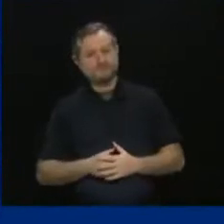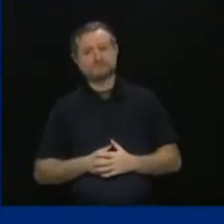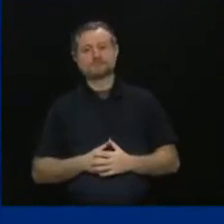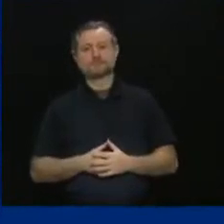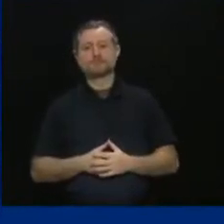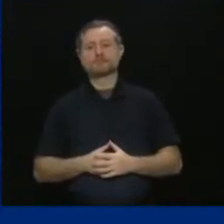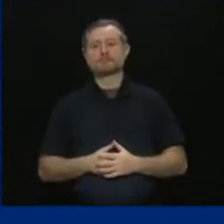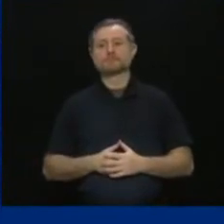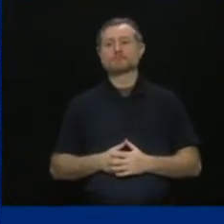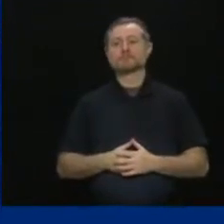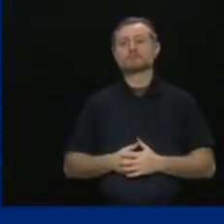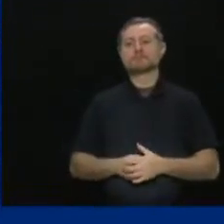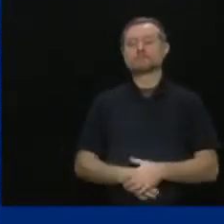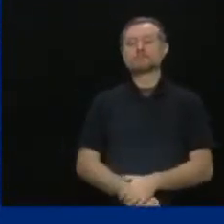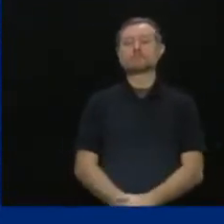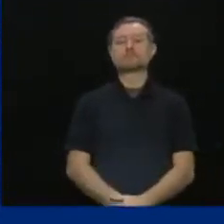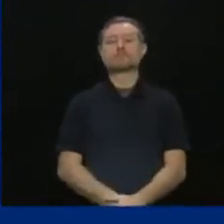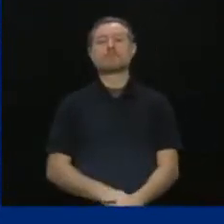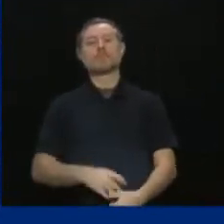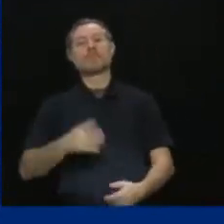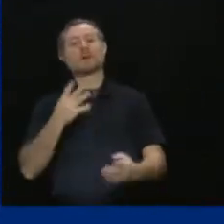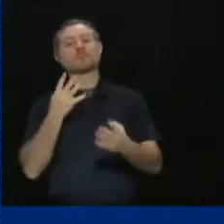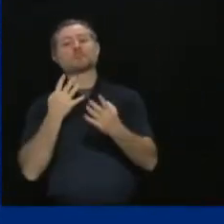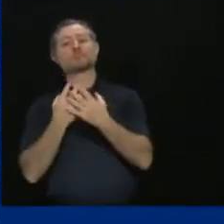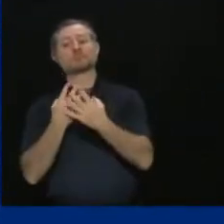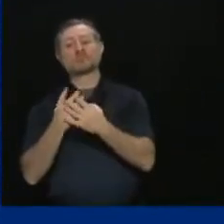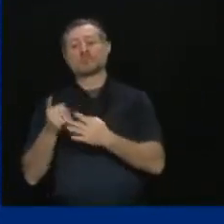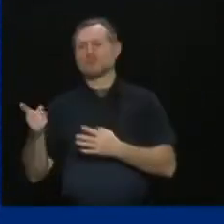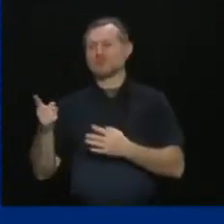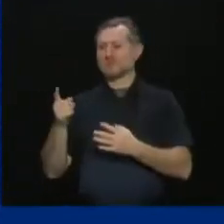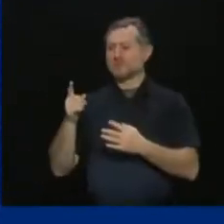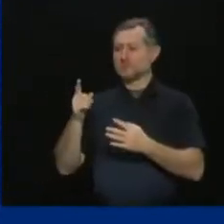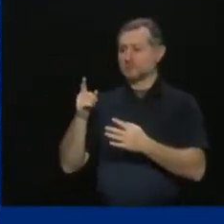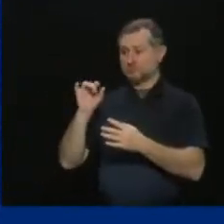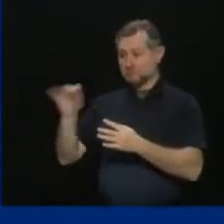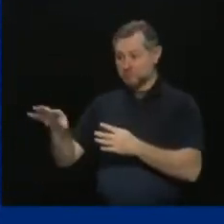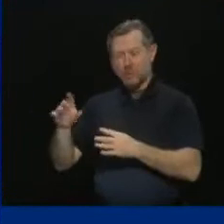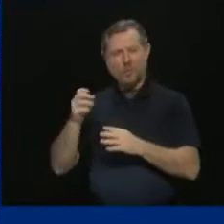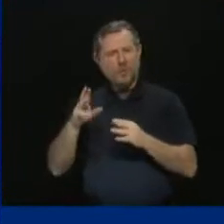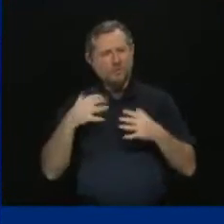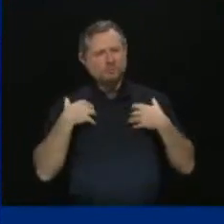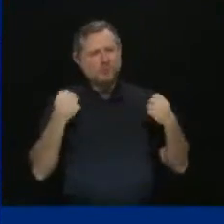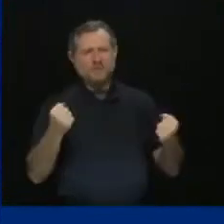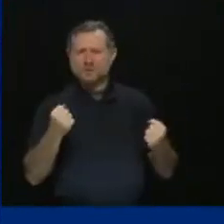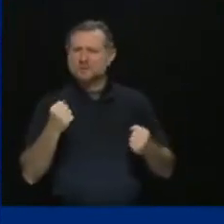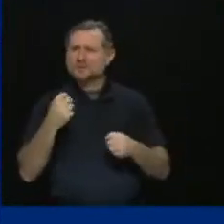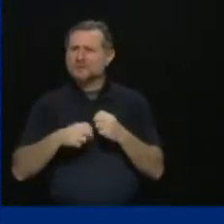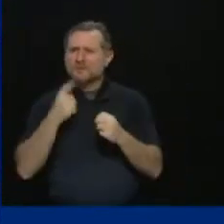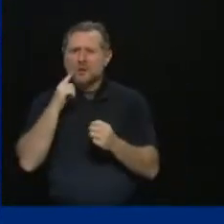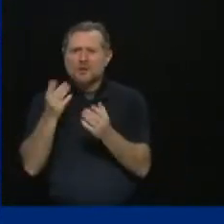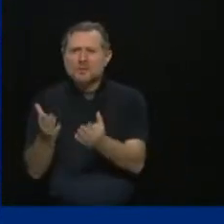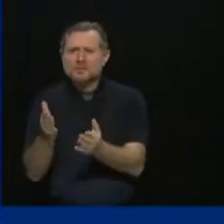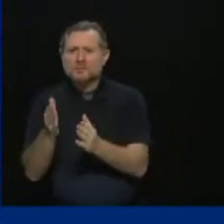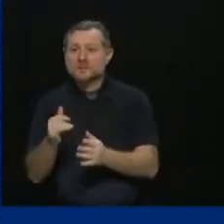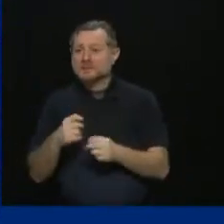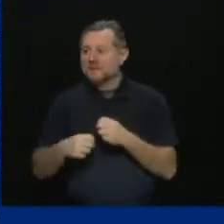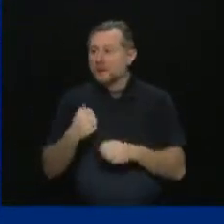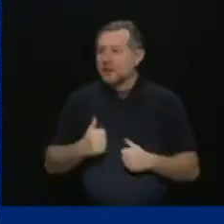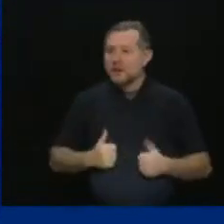a difficult road to recovery and a difficult road in life. And